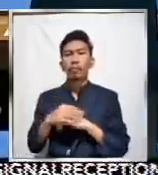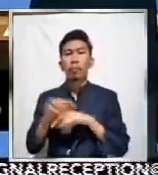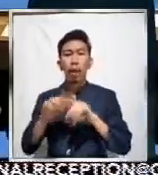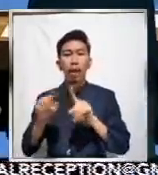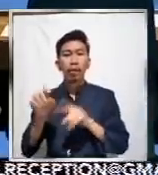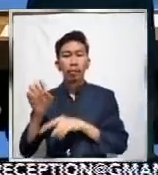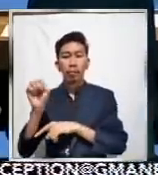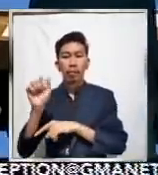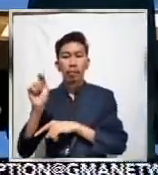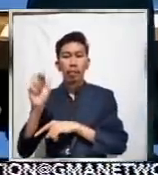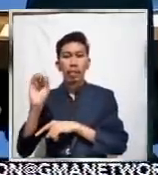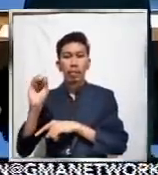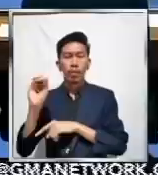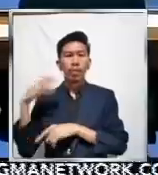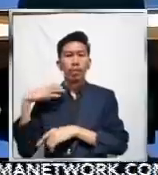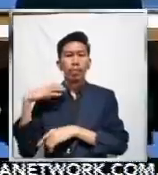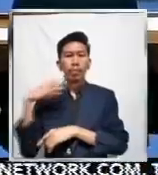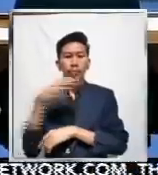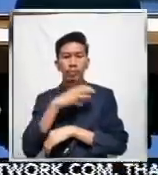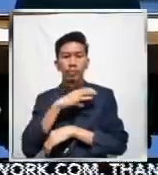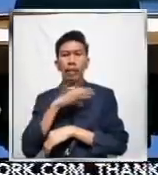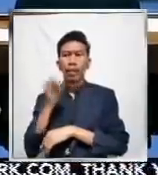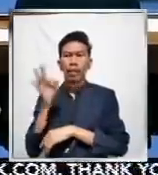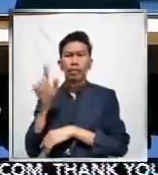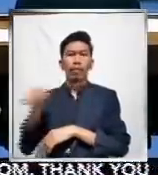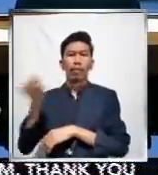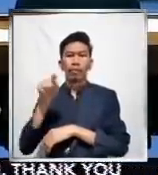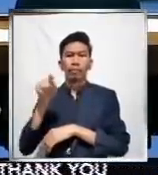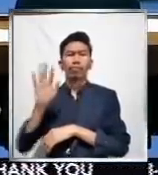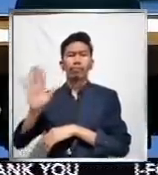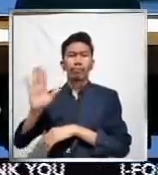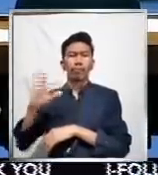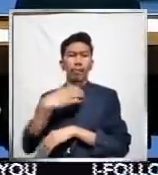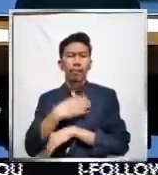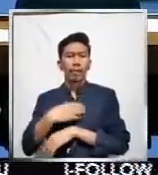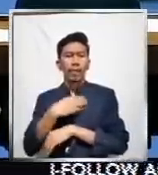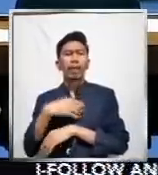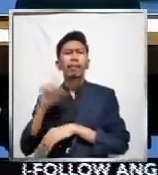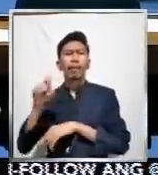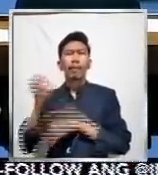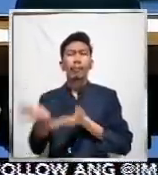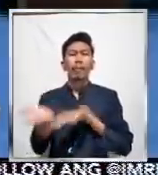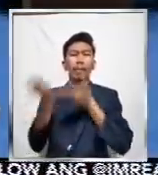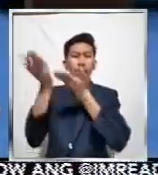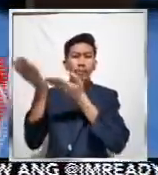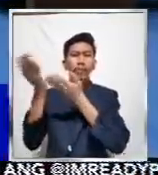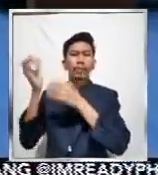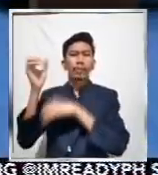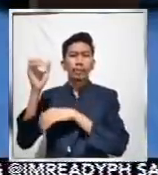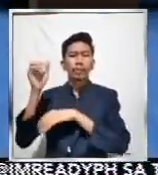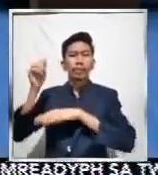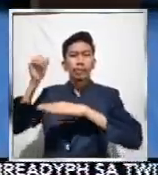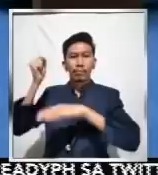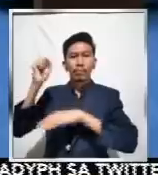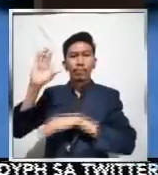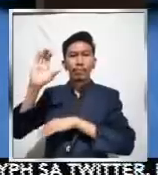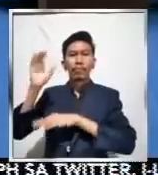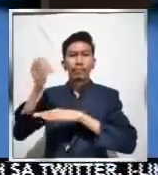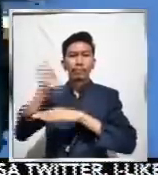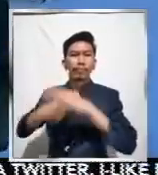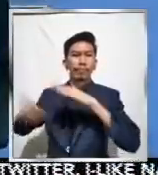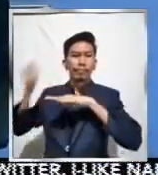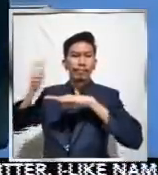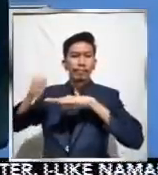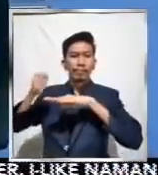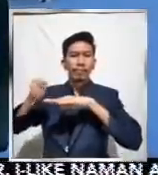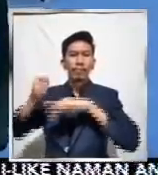karapatan, dapat sa Korte sila dumulog. At base na rin daw sa mga nakaraang desisyon ng Korte Suprema, makikitang malaki ang pagpapahalaga